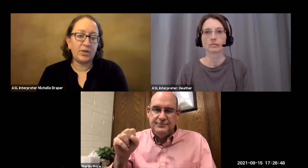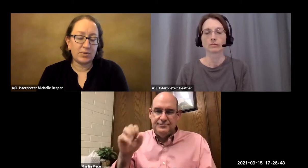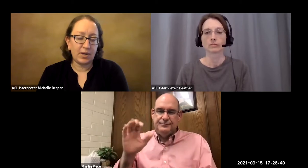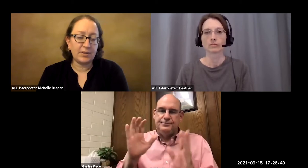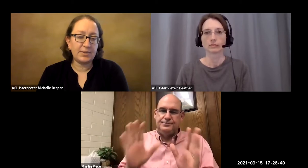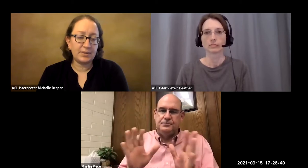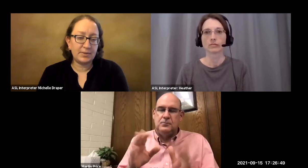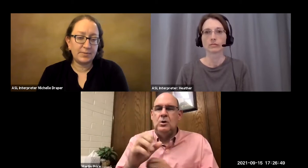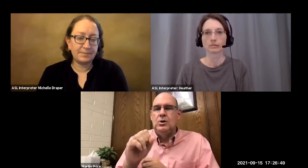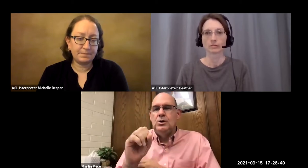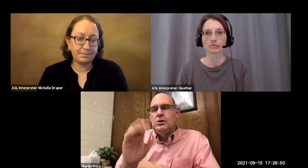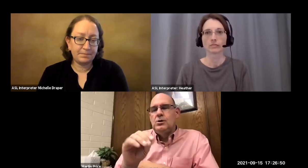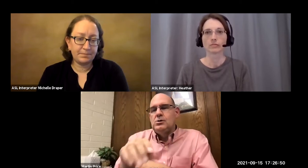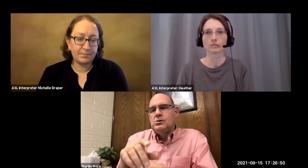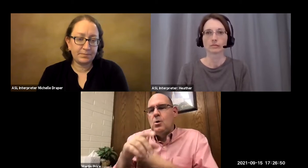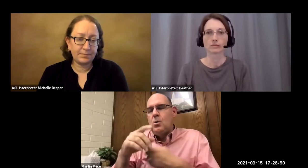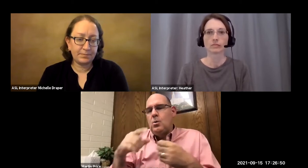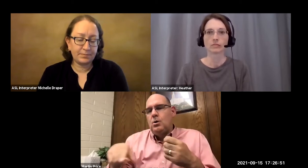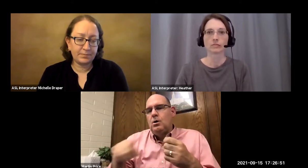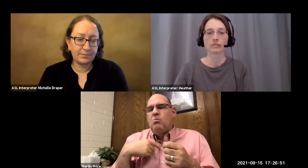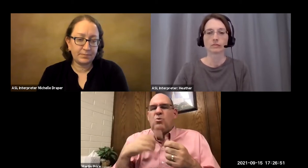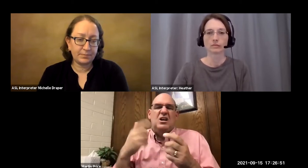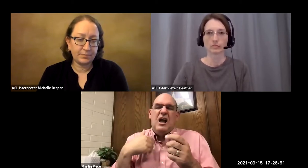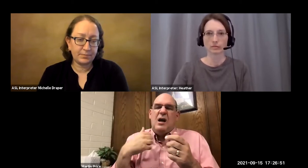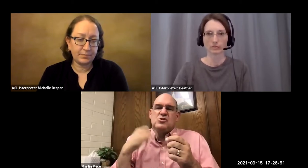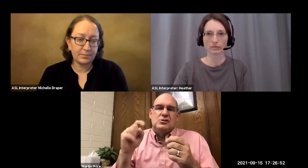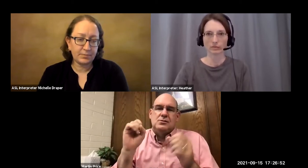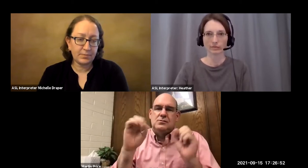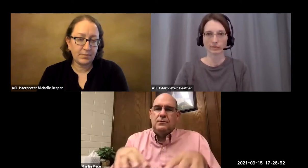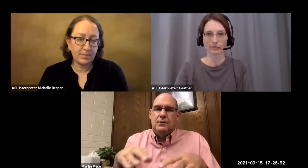hearing Utahns.